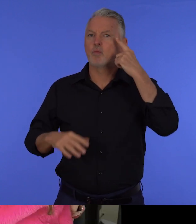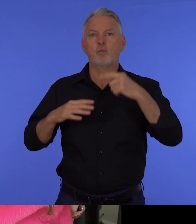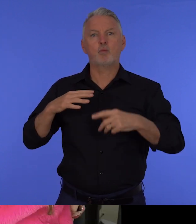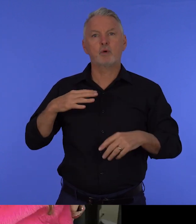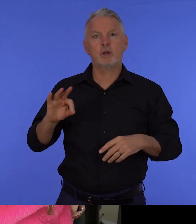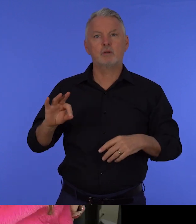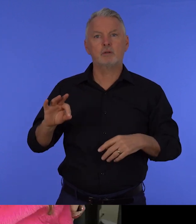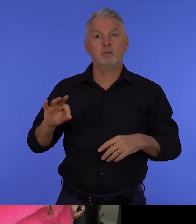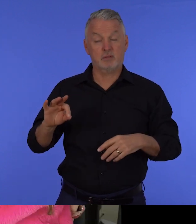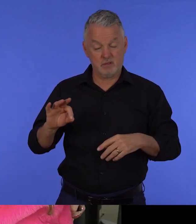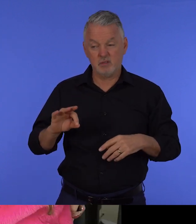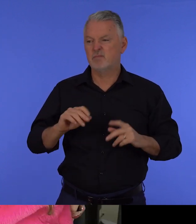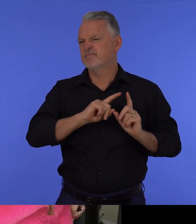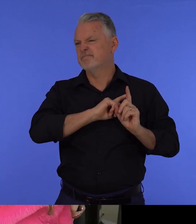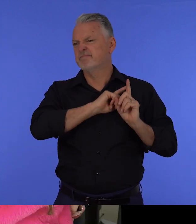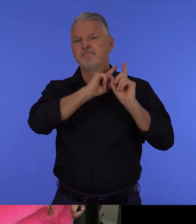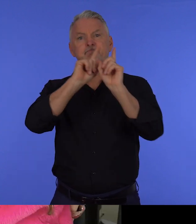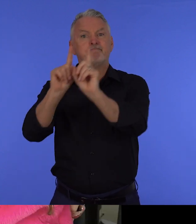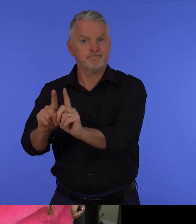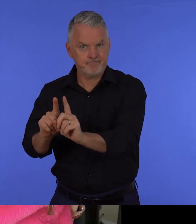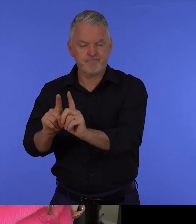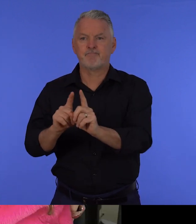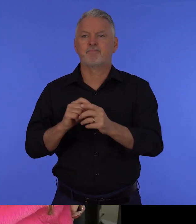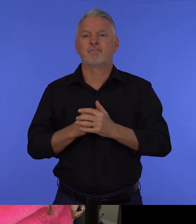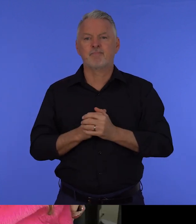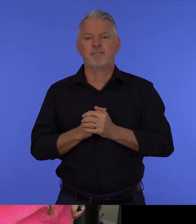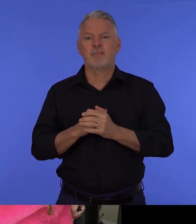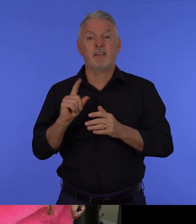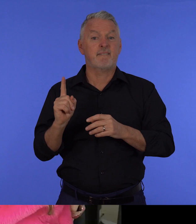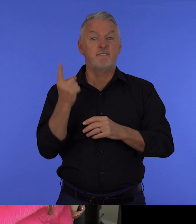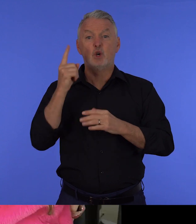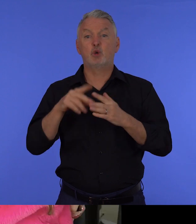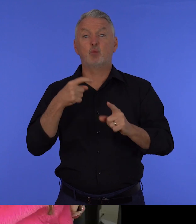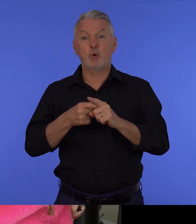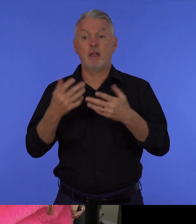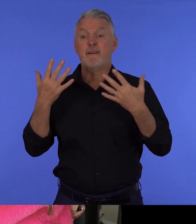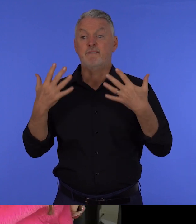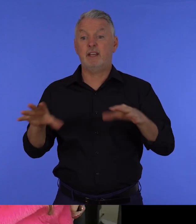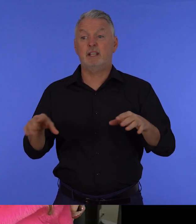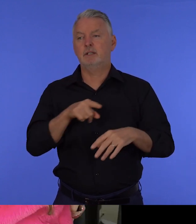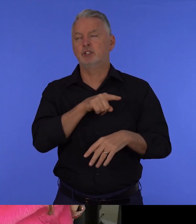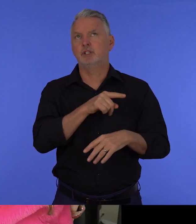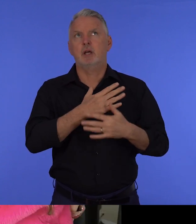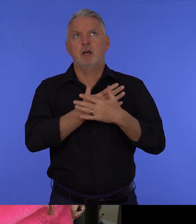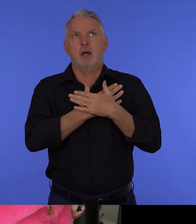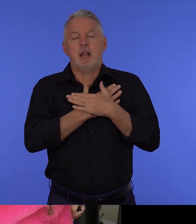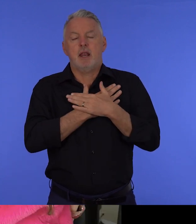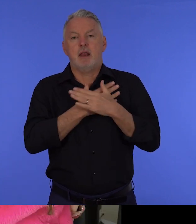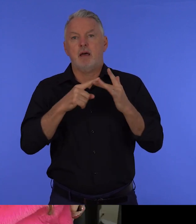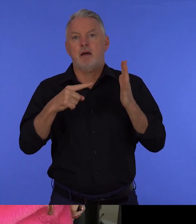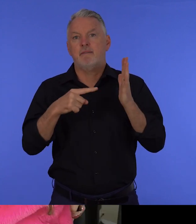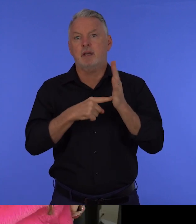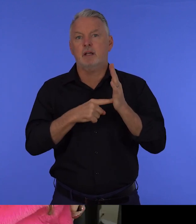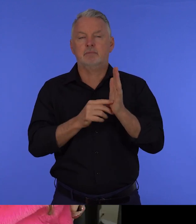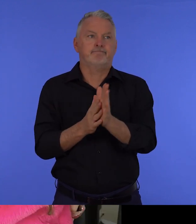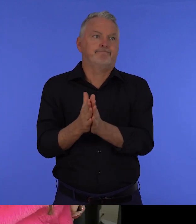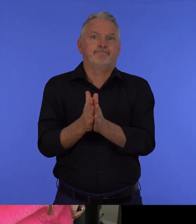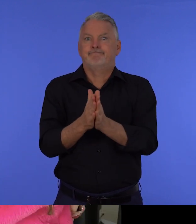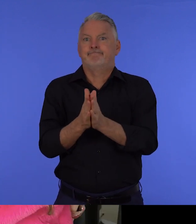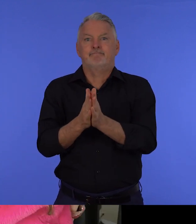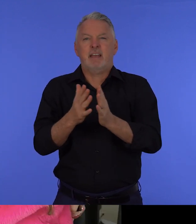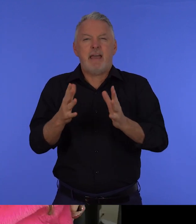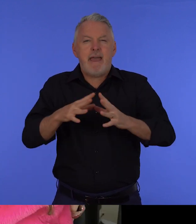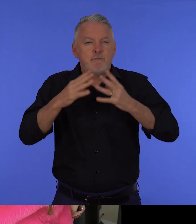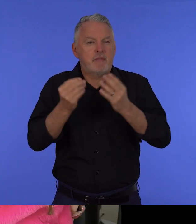for preschoolers. So I thought, let's give it a go. Took her down. And of course, after the first week,